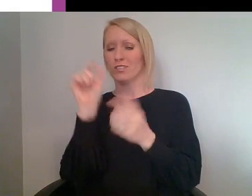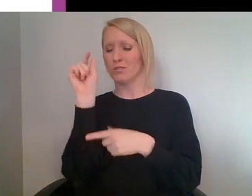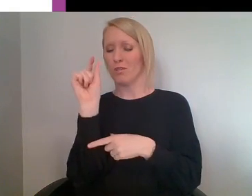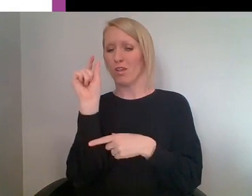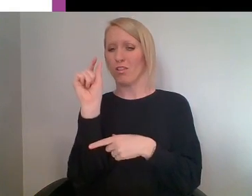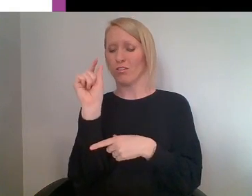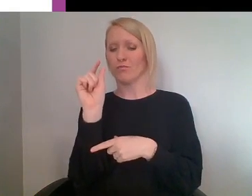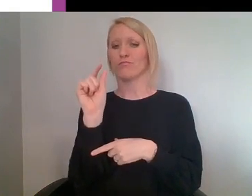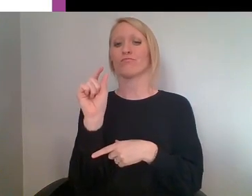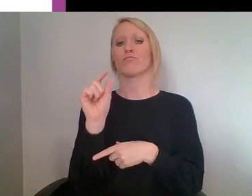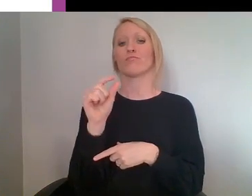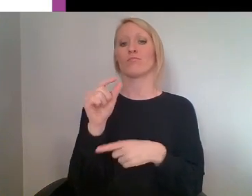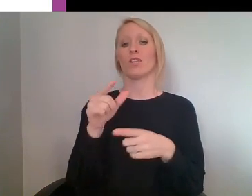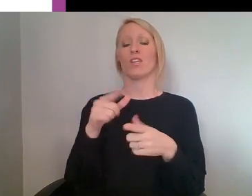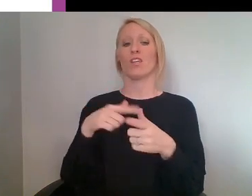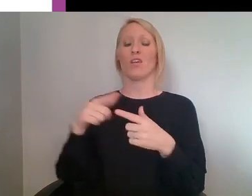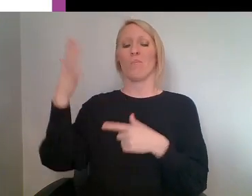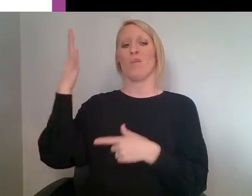past. Here we go.